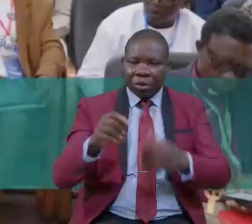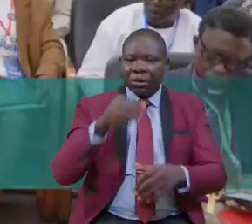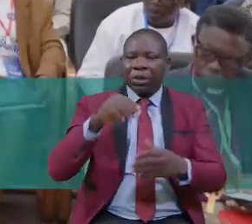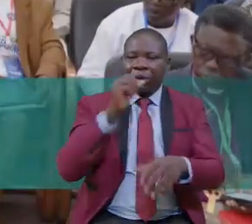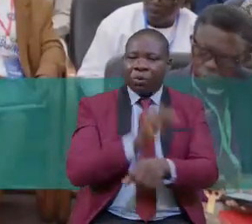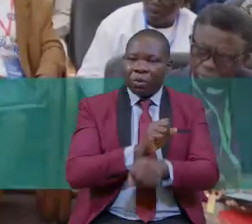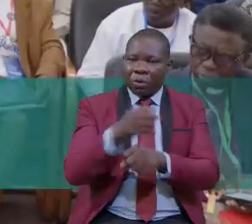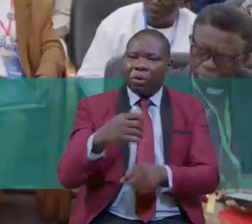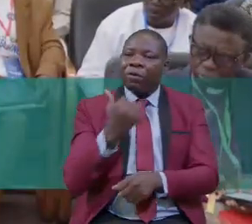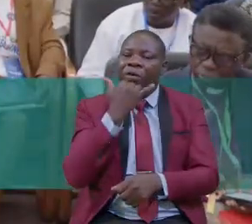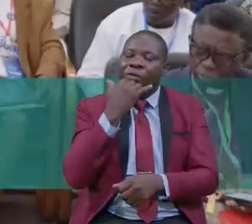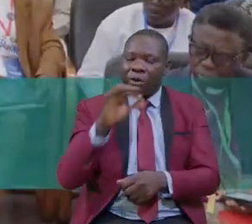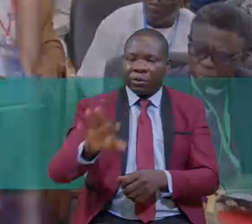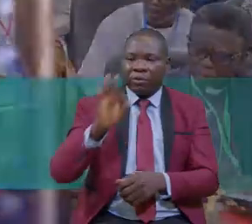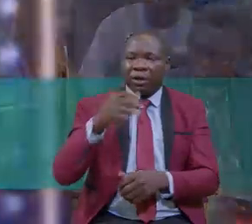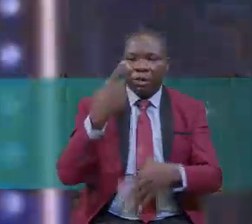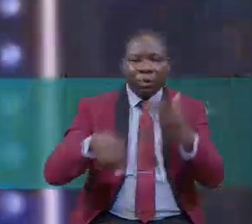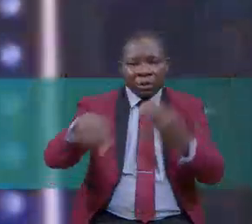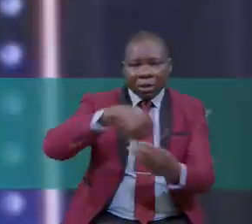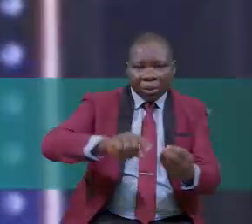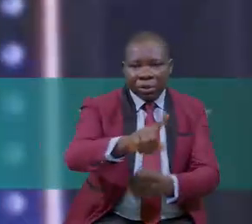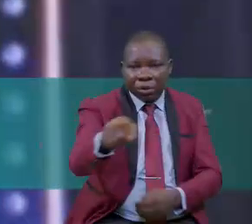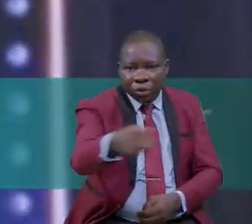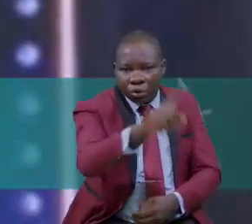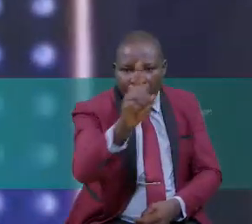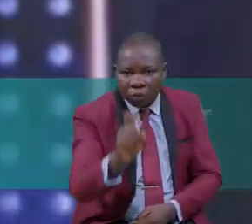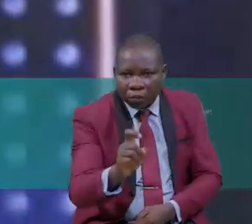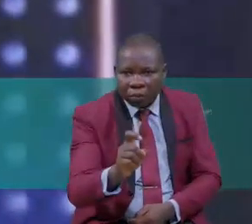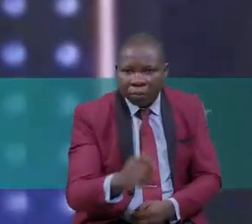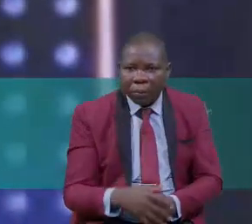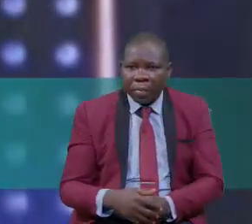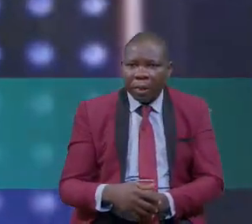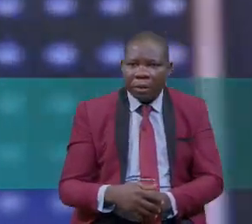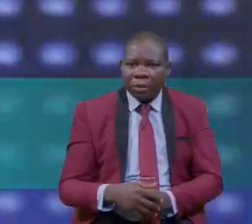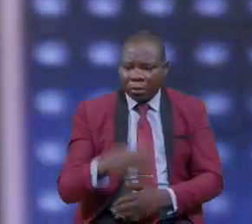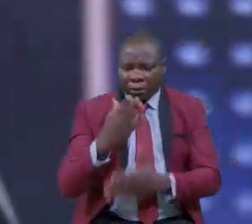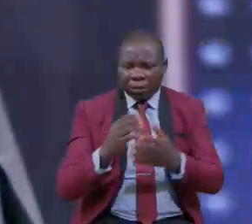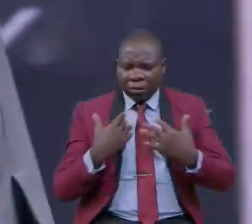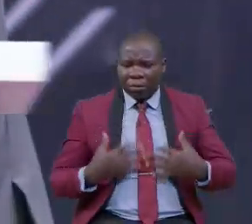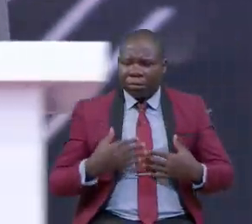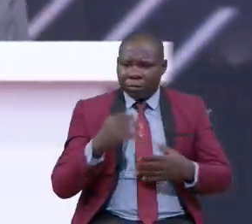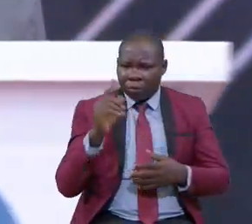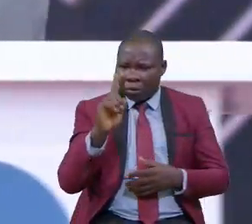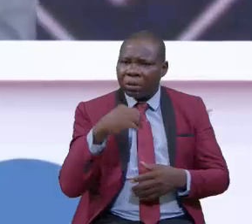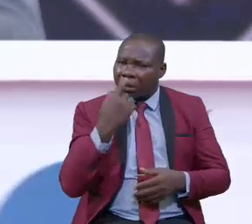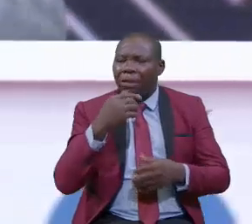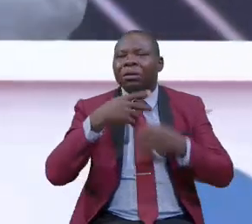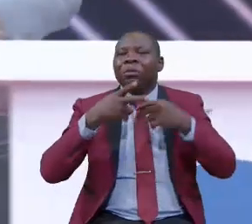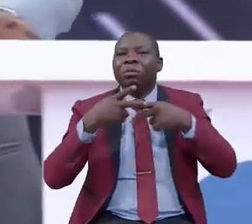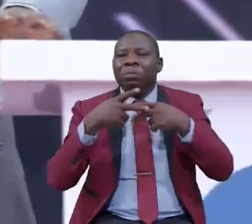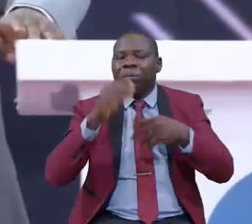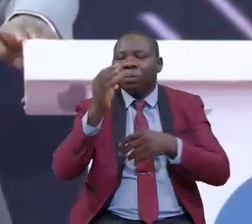You come to a new place and, you know, somebody says, Pastor, before you preach, I want to, you know, tell you